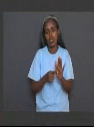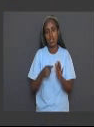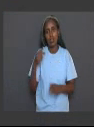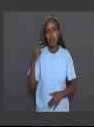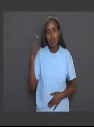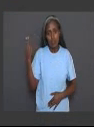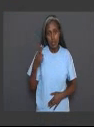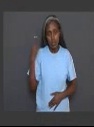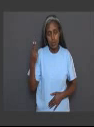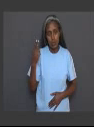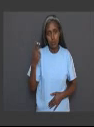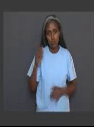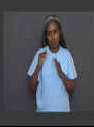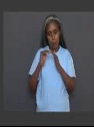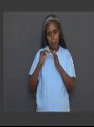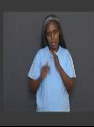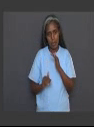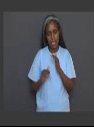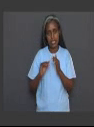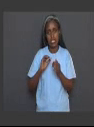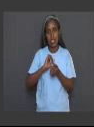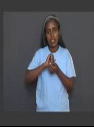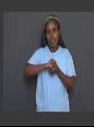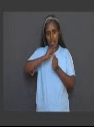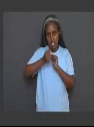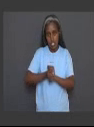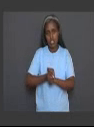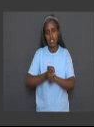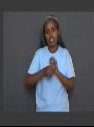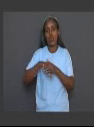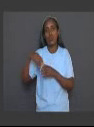often used to minimize transaction costs.